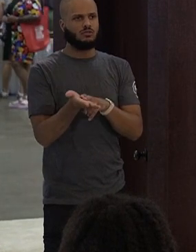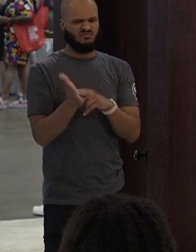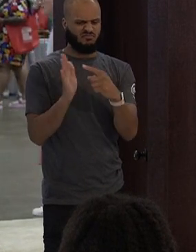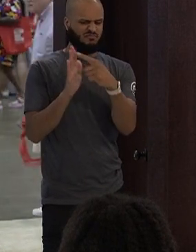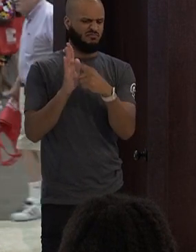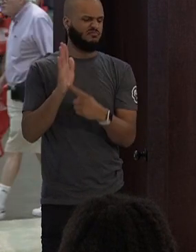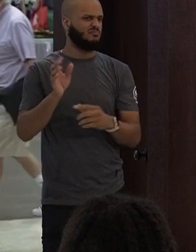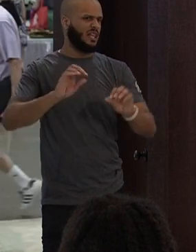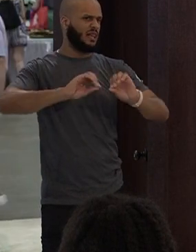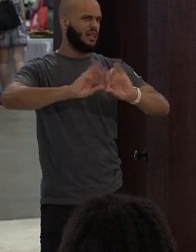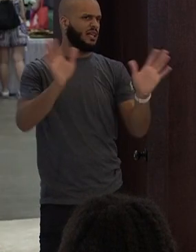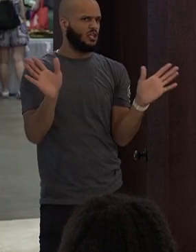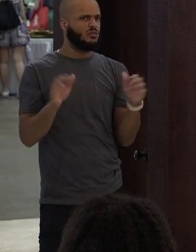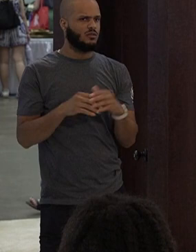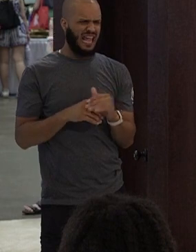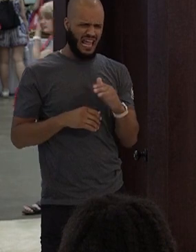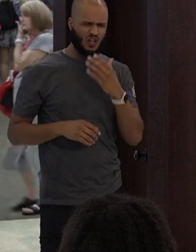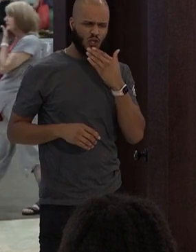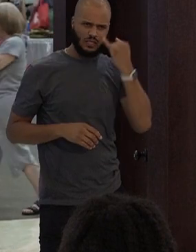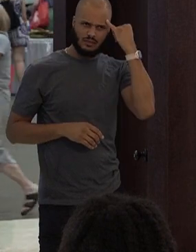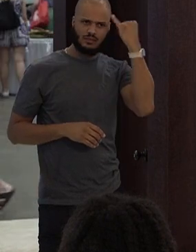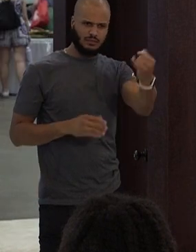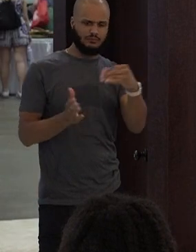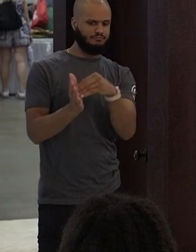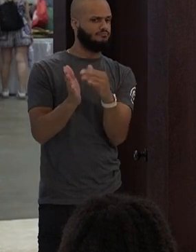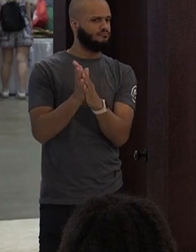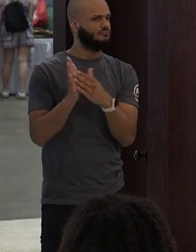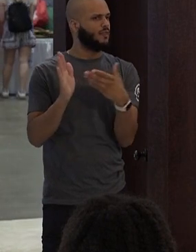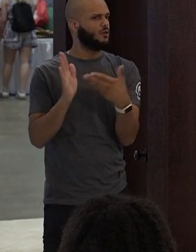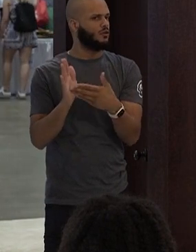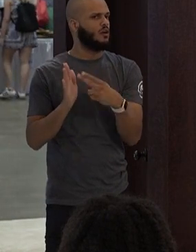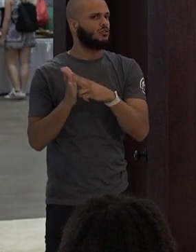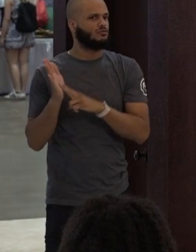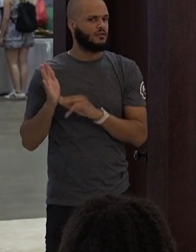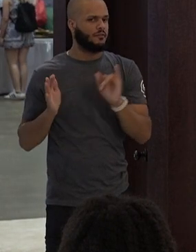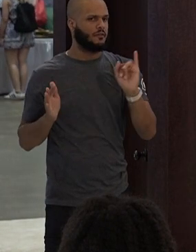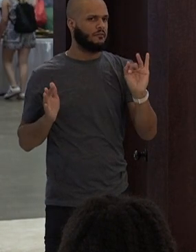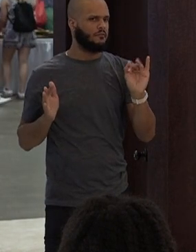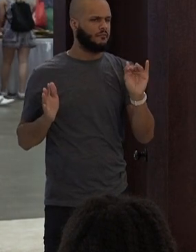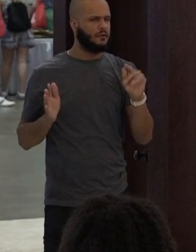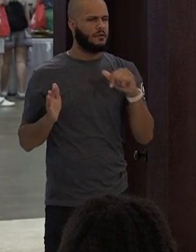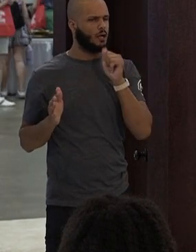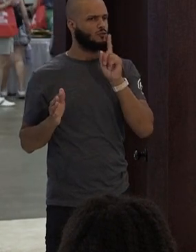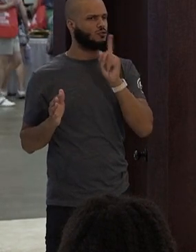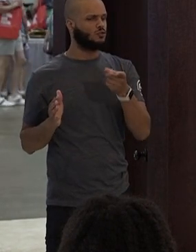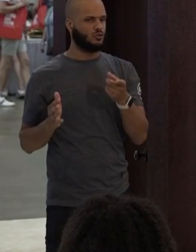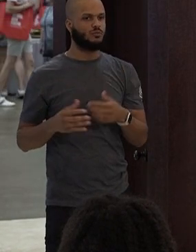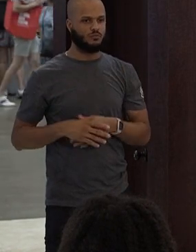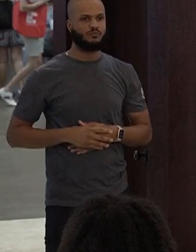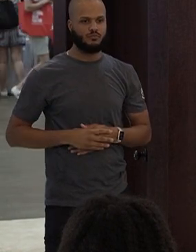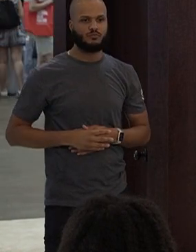out, and it's a good idea to spell that out in the contract if there's some unclear points.